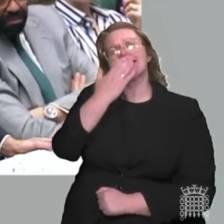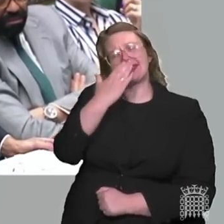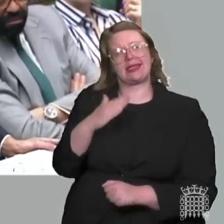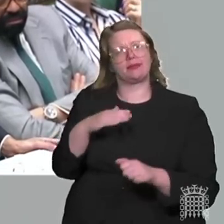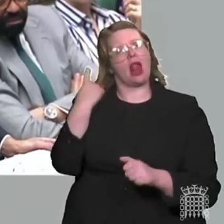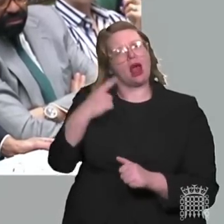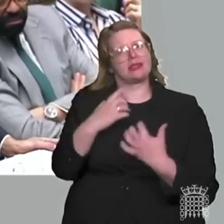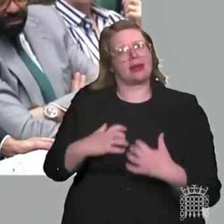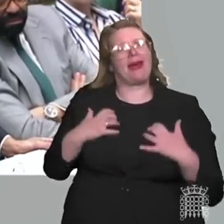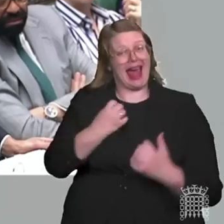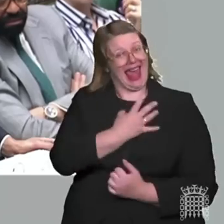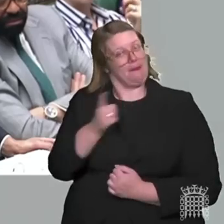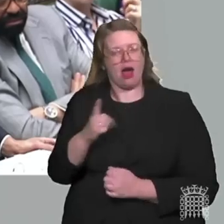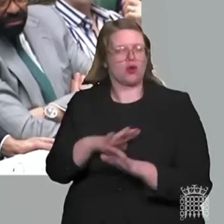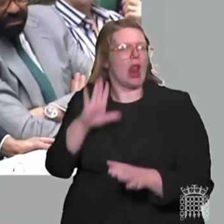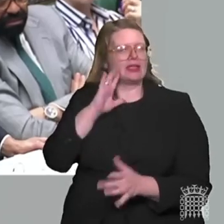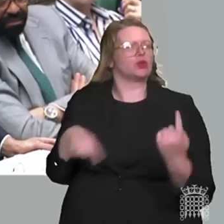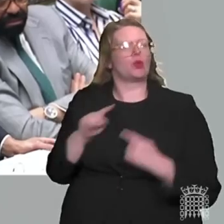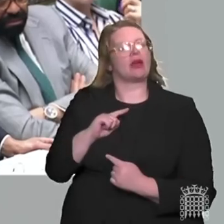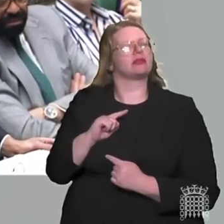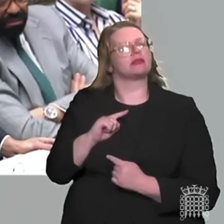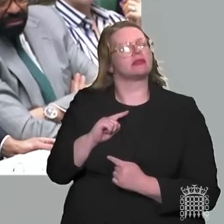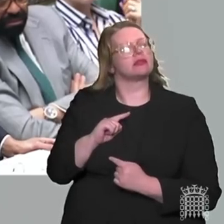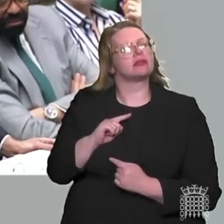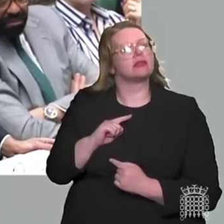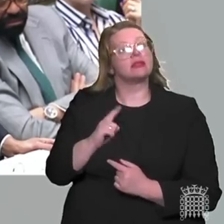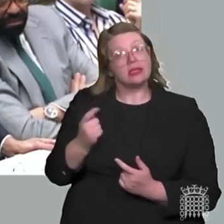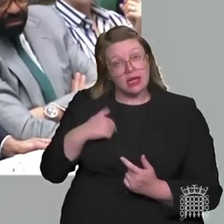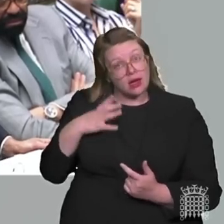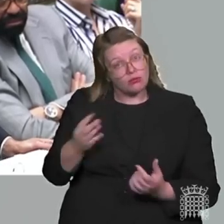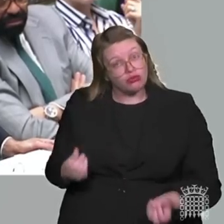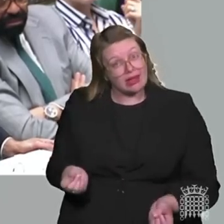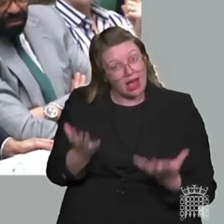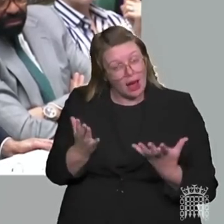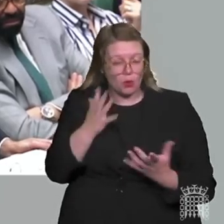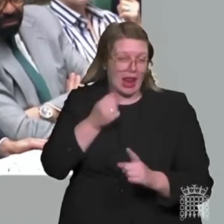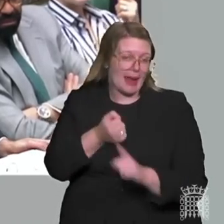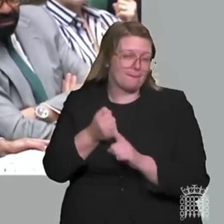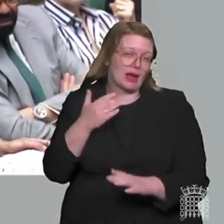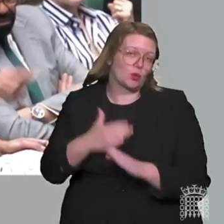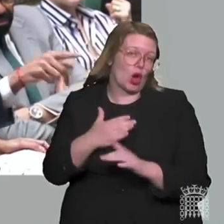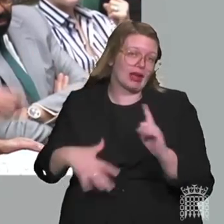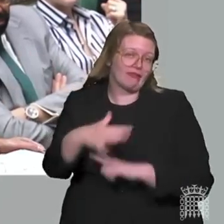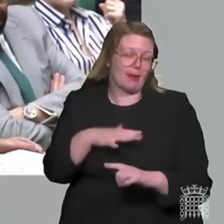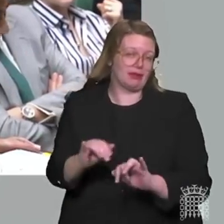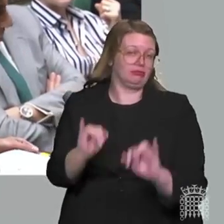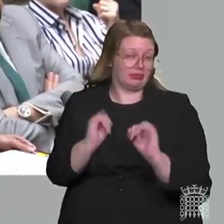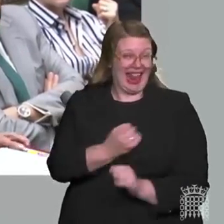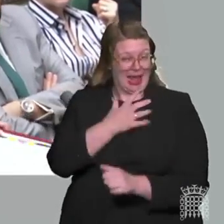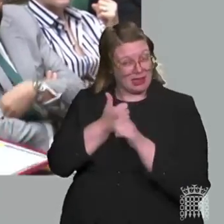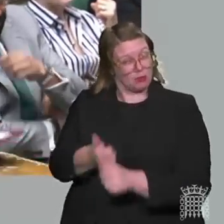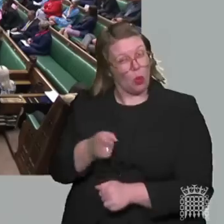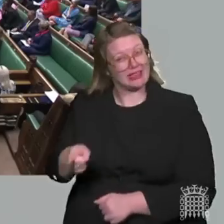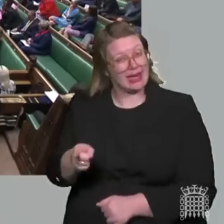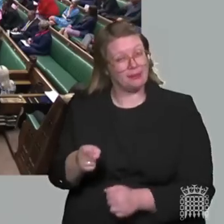British public and the public in outer London, but what's even more, his plan to raise costs on working families is totally backed by the Leader of the